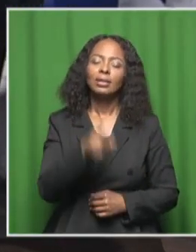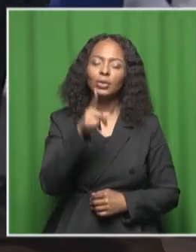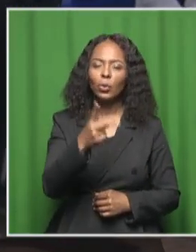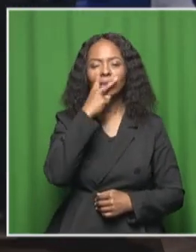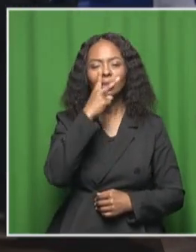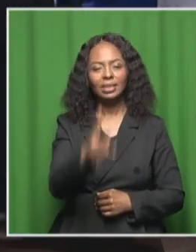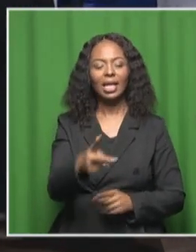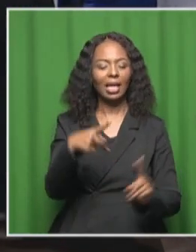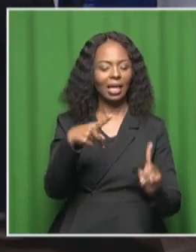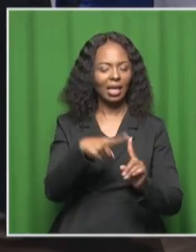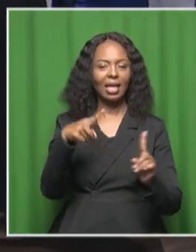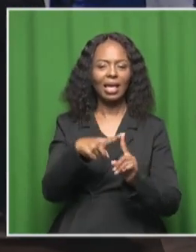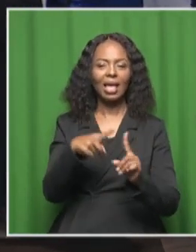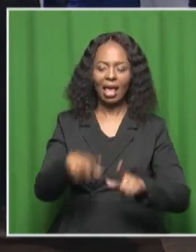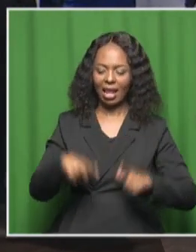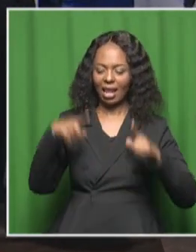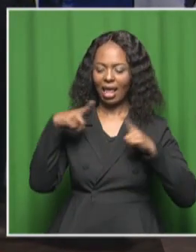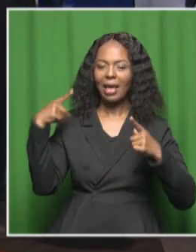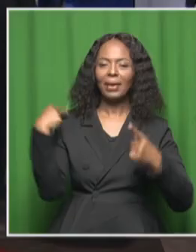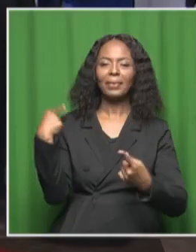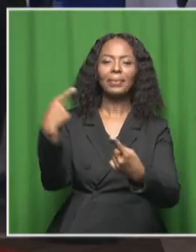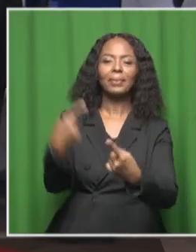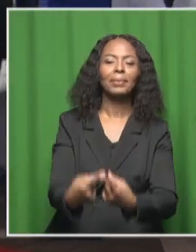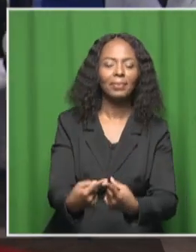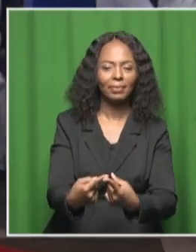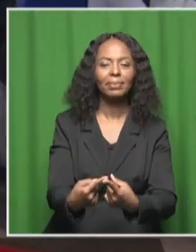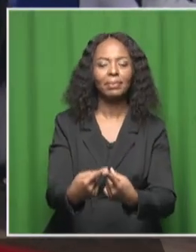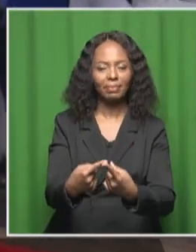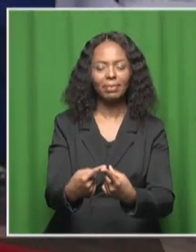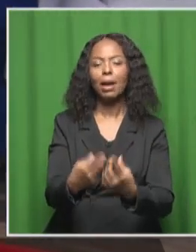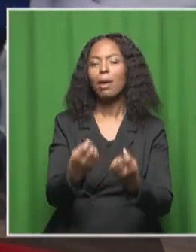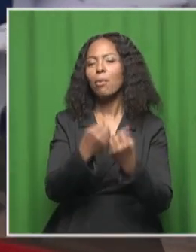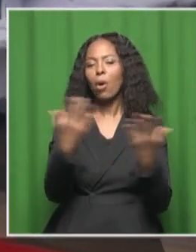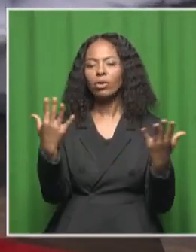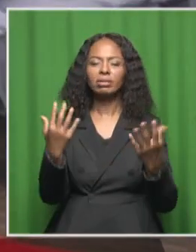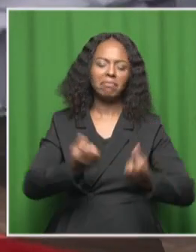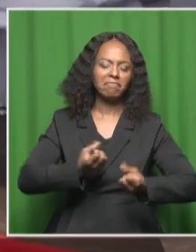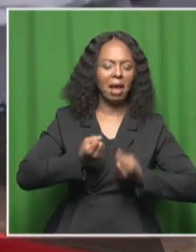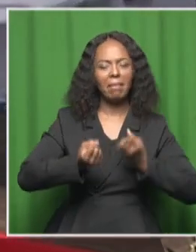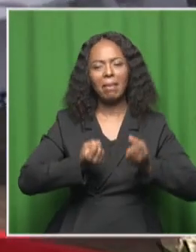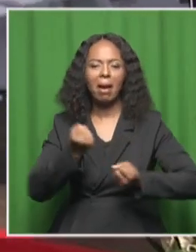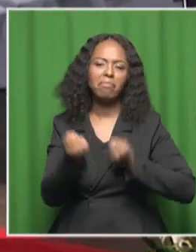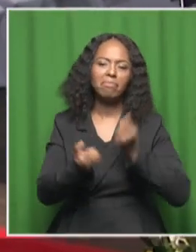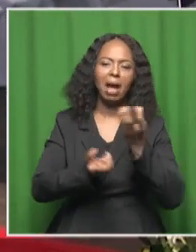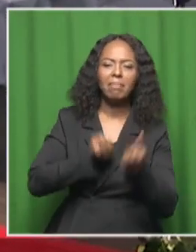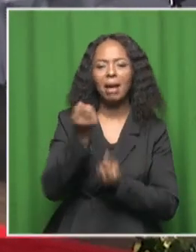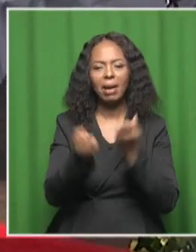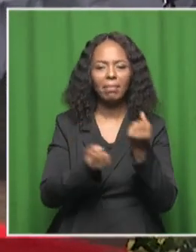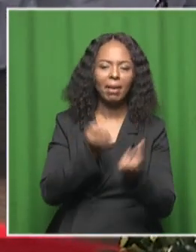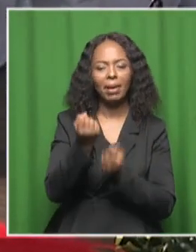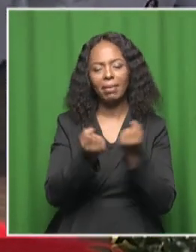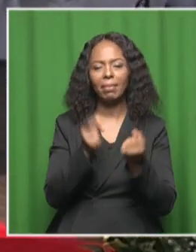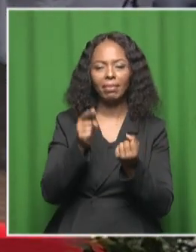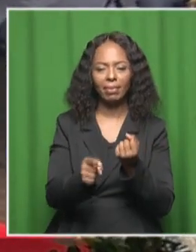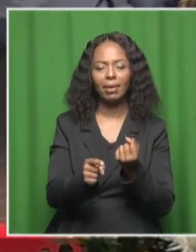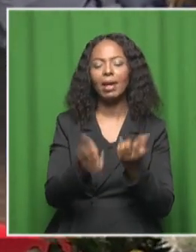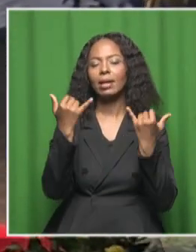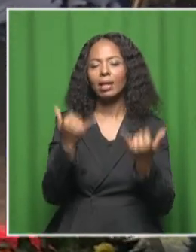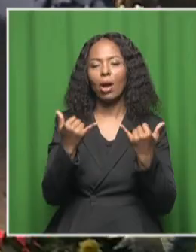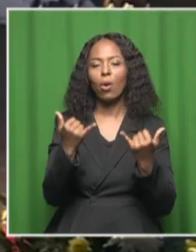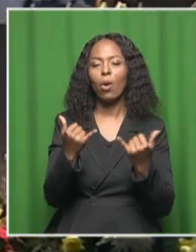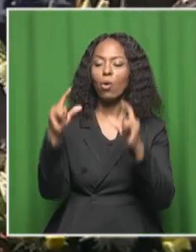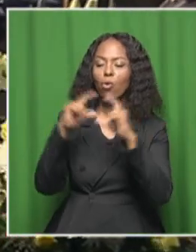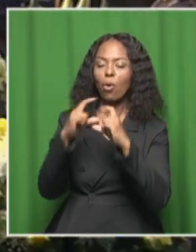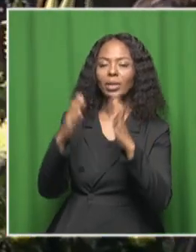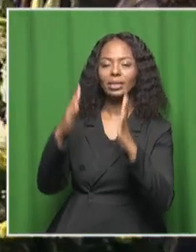You've seen the mixed views from some. We had a conversation earlier with the SARS commissioner who was saying that there was no in-between with him.